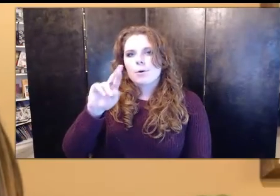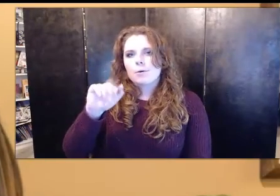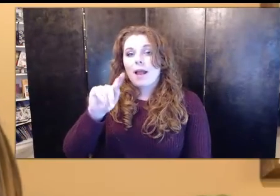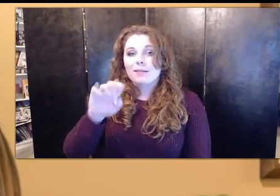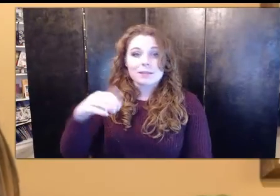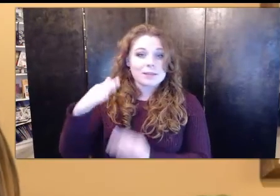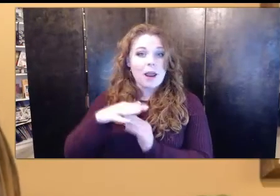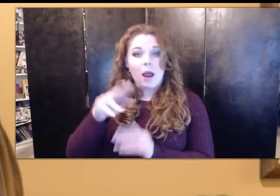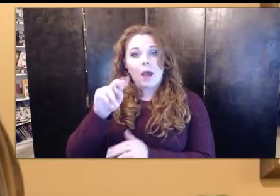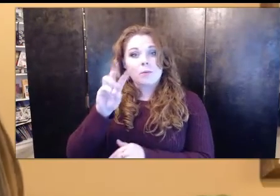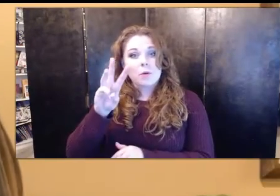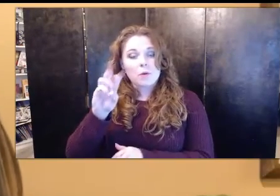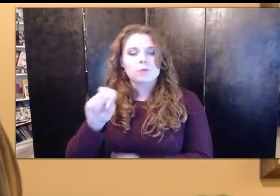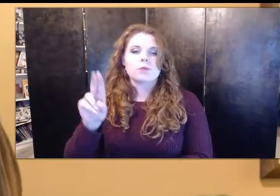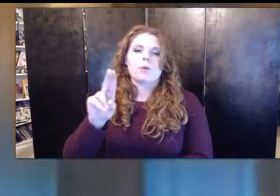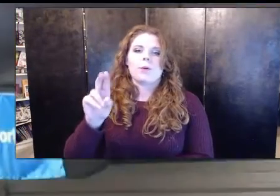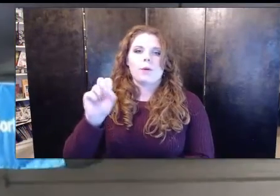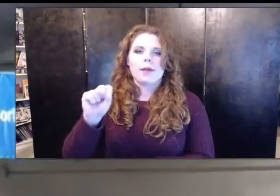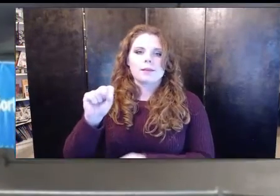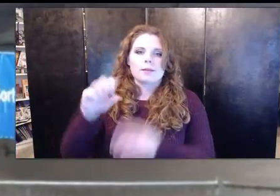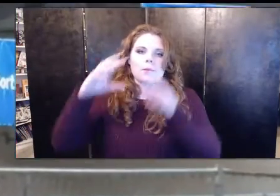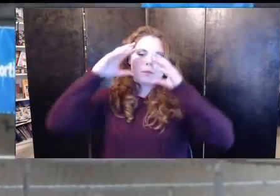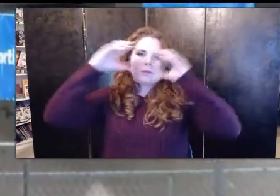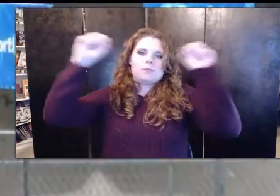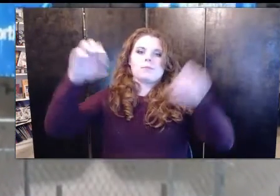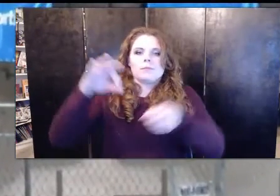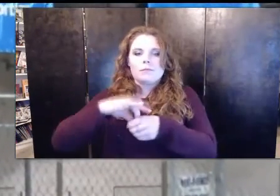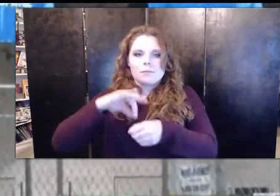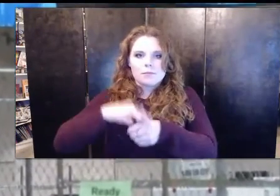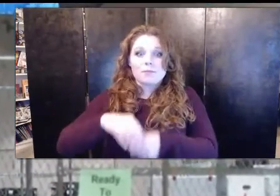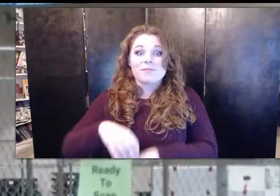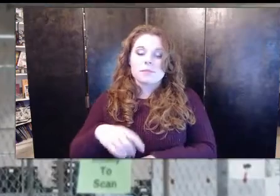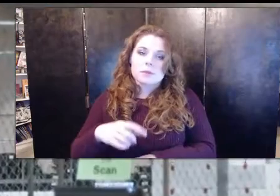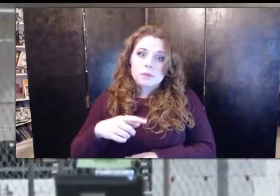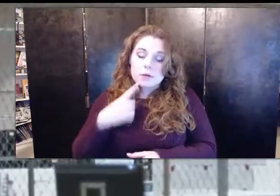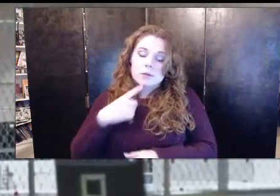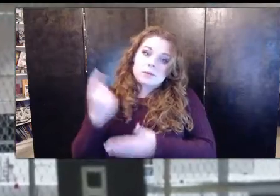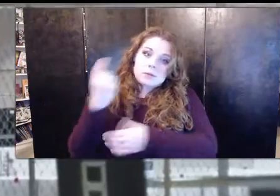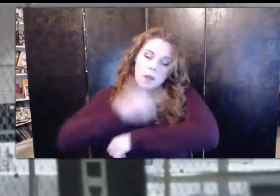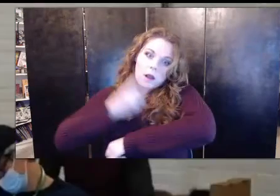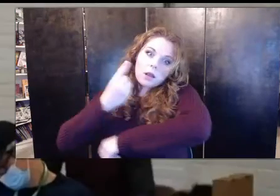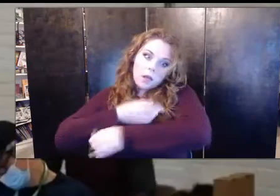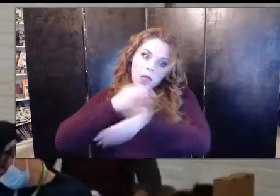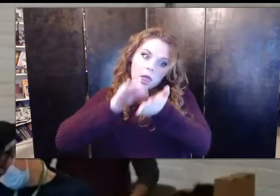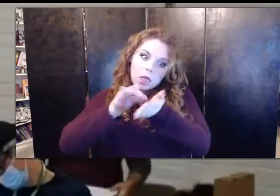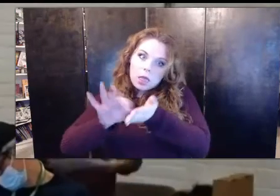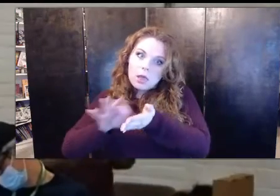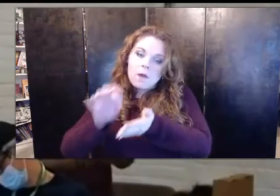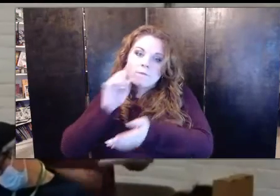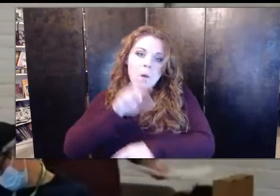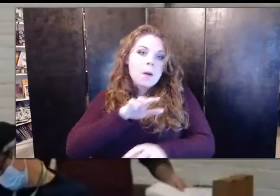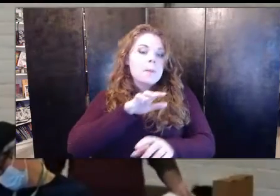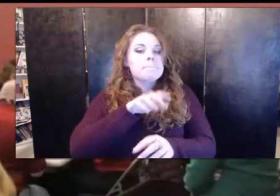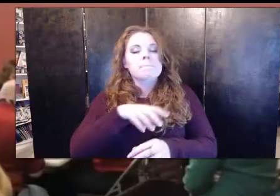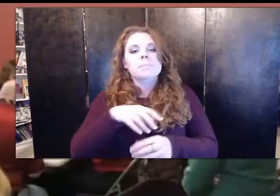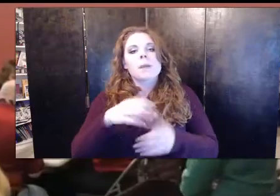news this week, the U.S. presidential election. As we told you last week, it took days to count the ballots from the public or